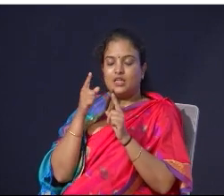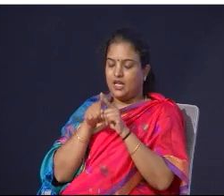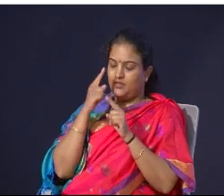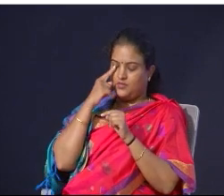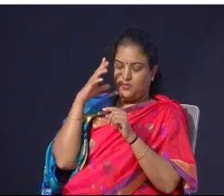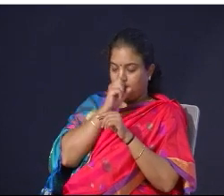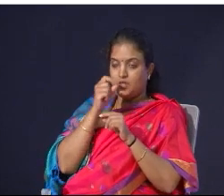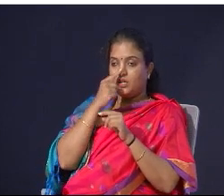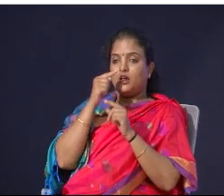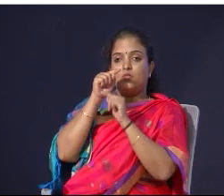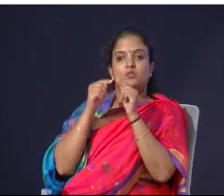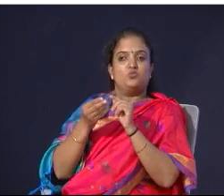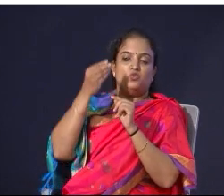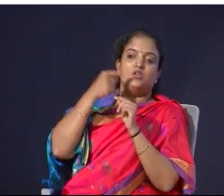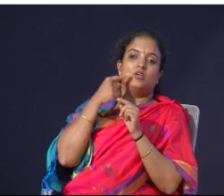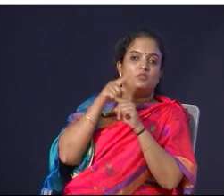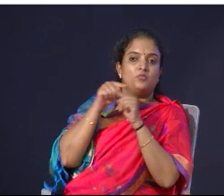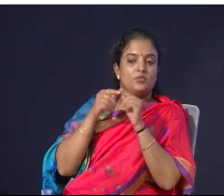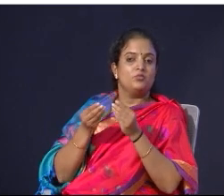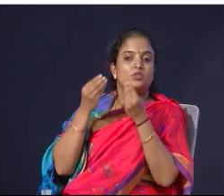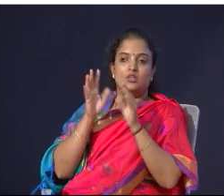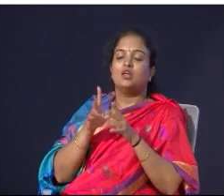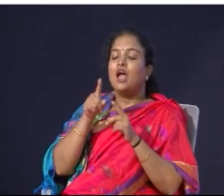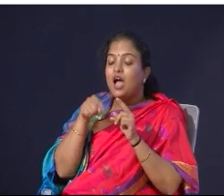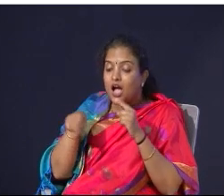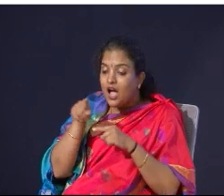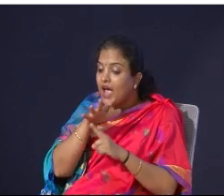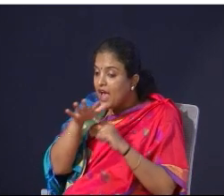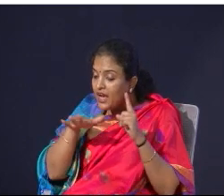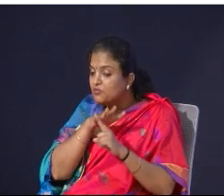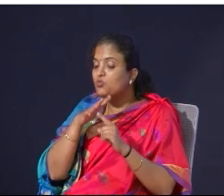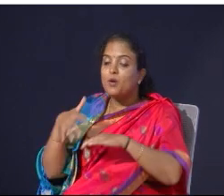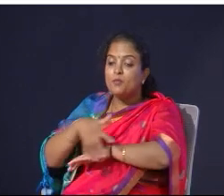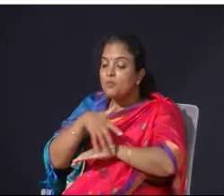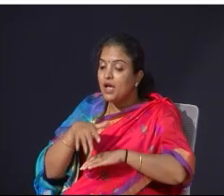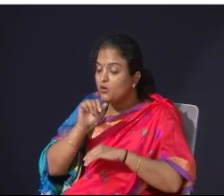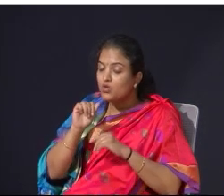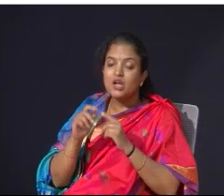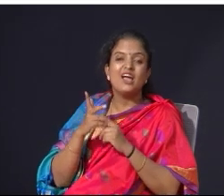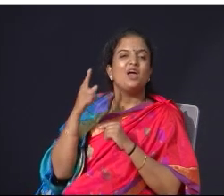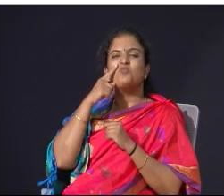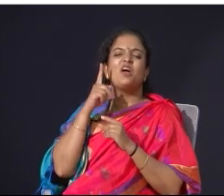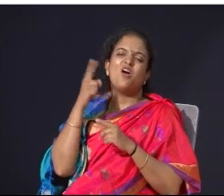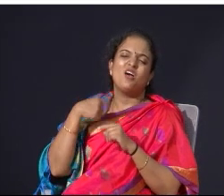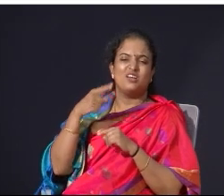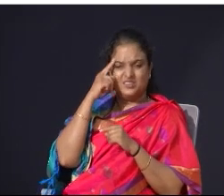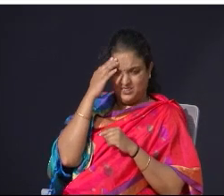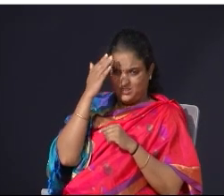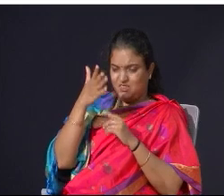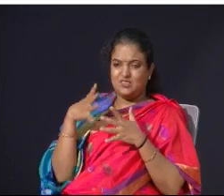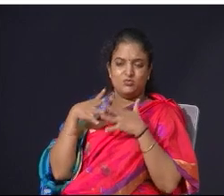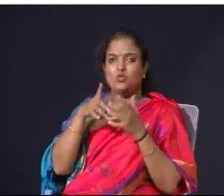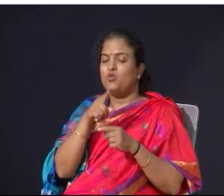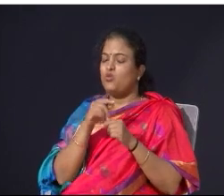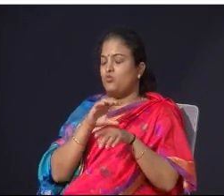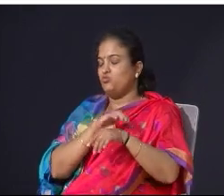child to explore and learn and understand their environment. So, when parents come to me, they say, the doctor has told me,